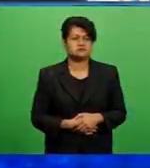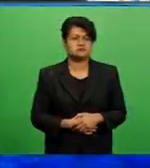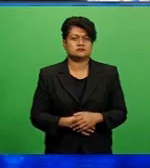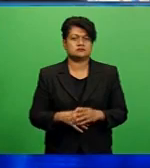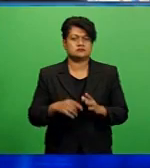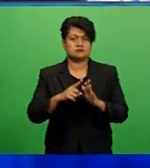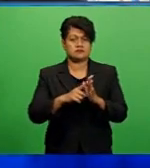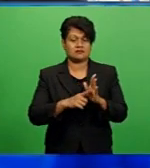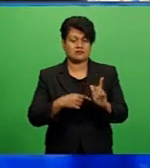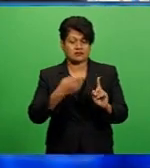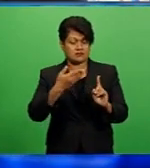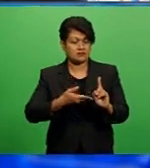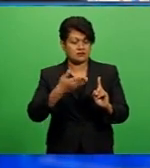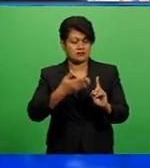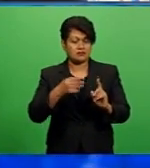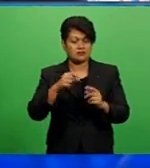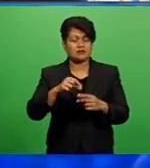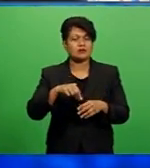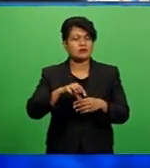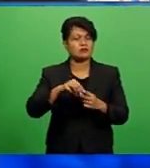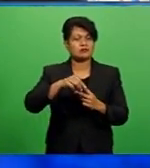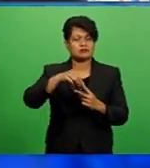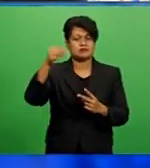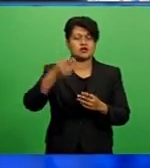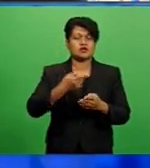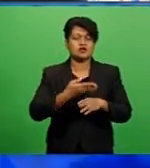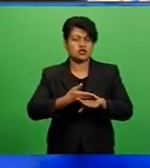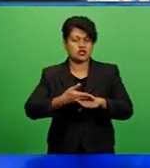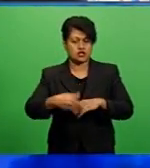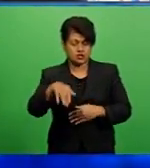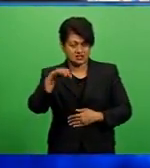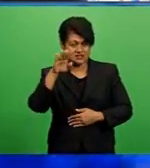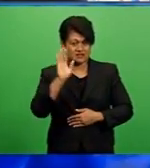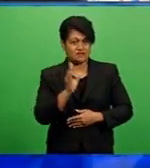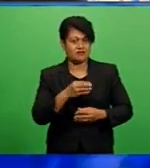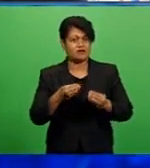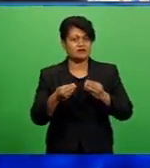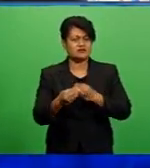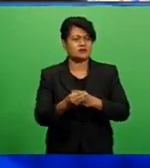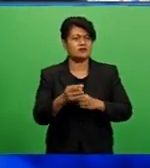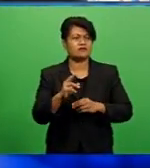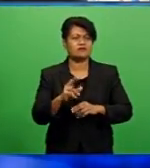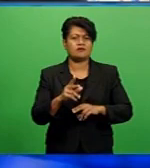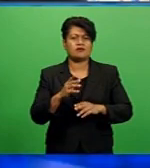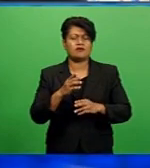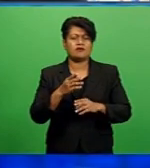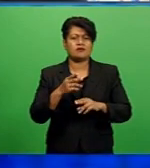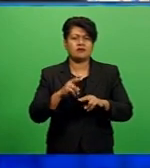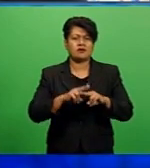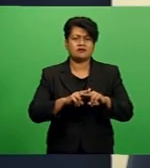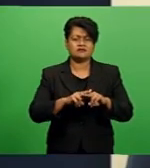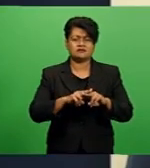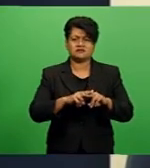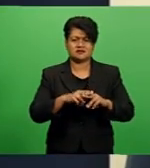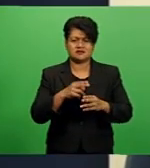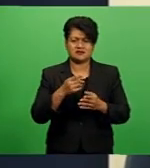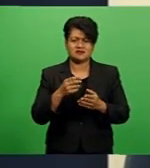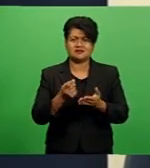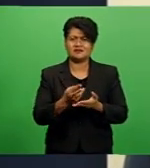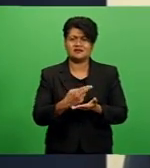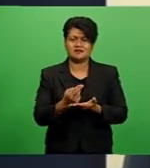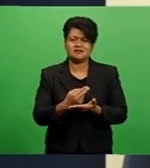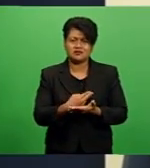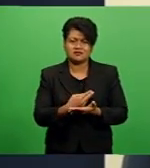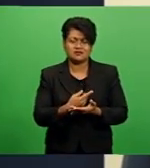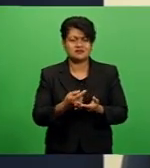Jonathan Vuto has been appointed the new interim Chief Executive Officer for the Fiji Revenue and Customs Service. Vuto, who holds the